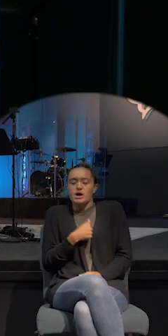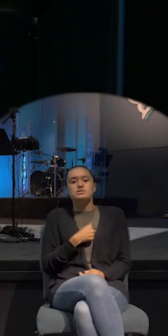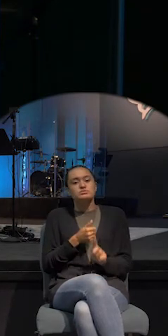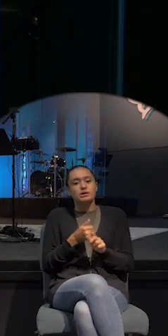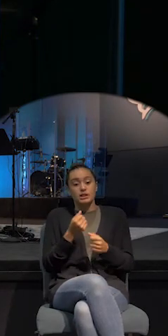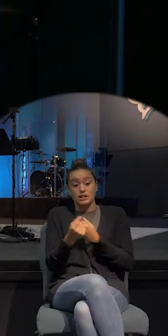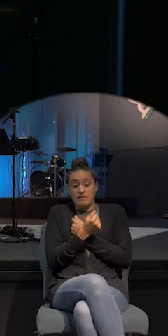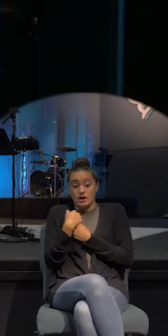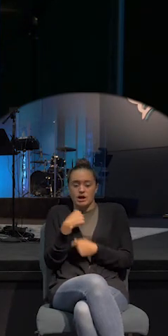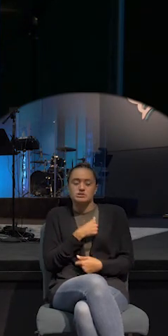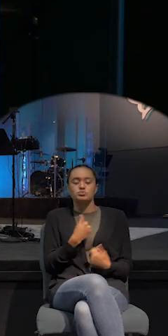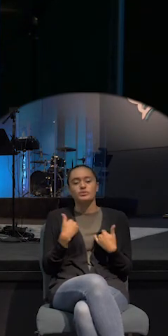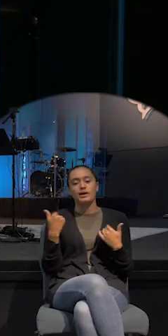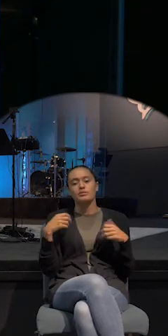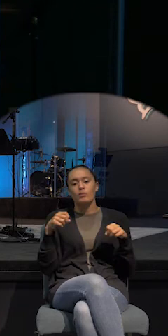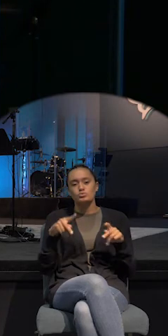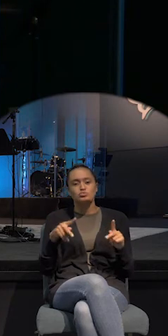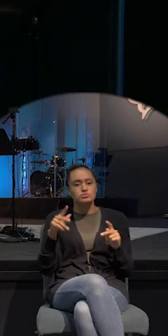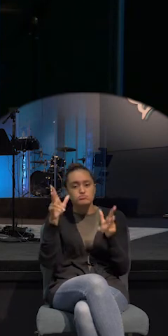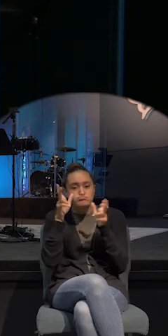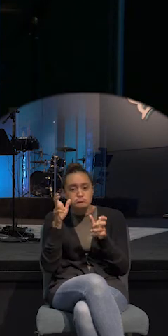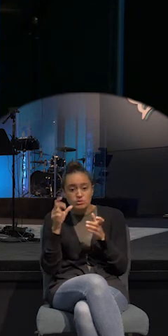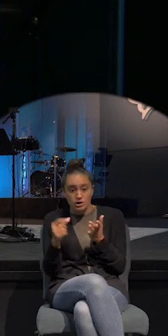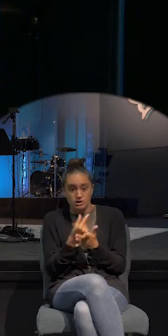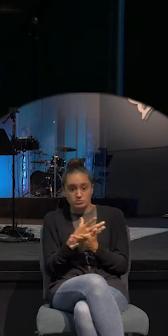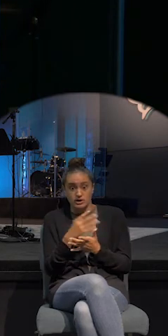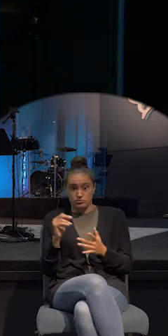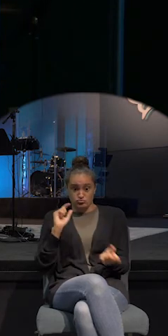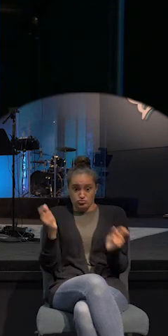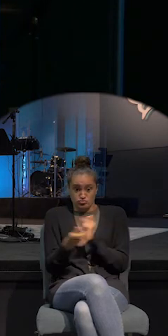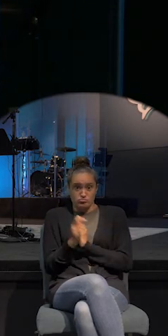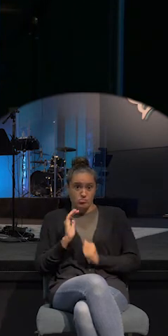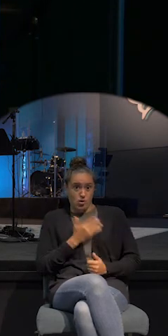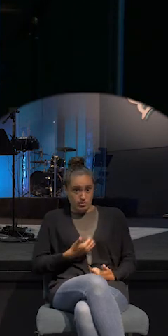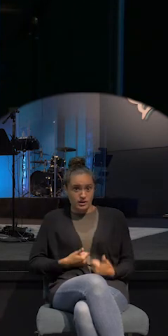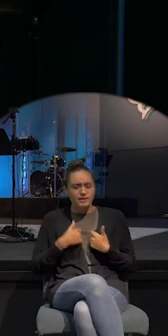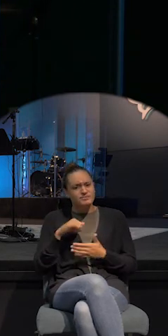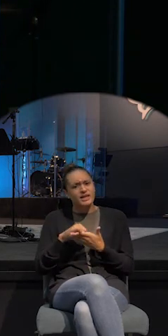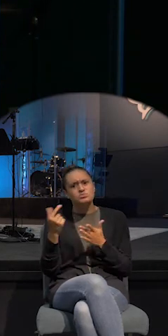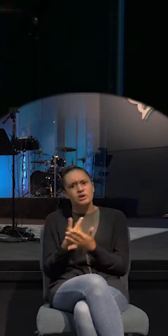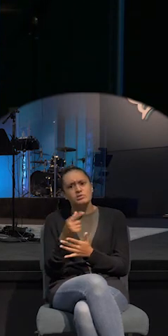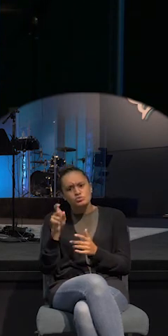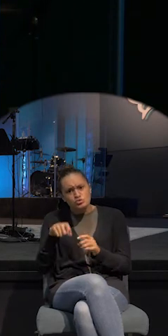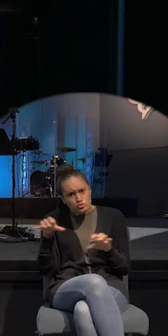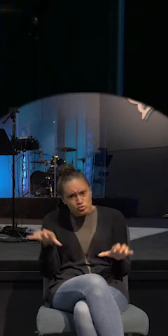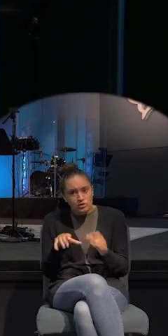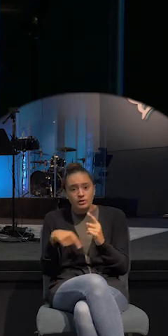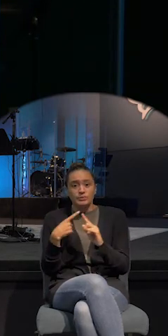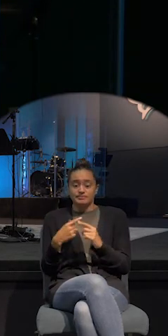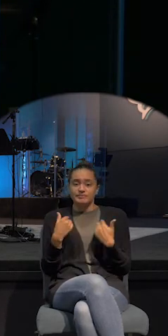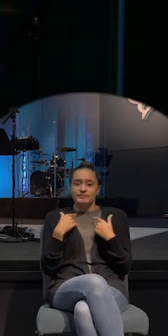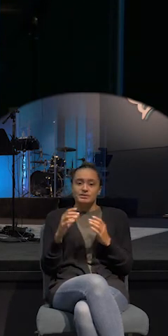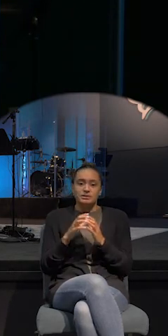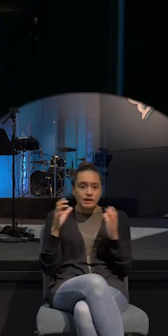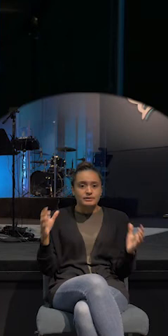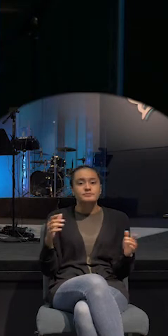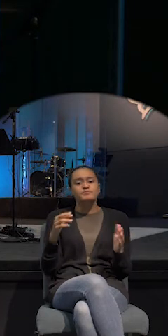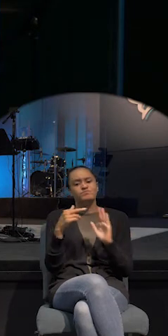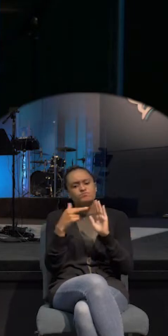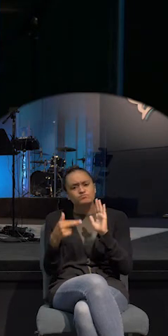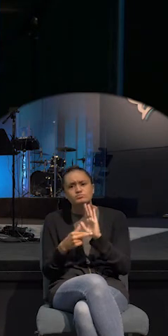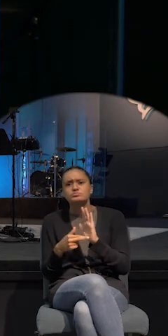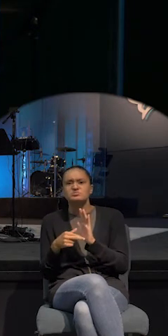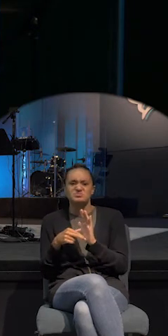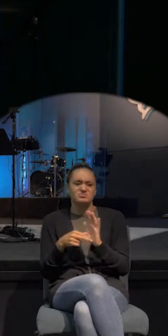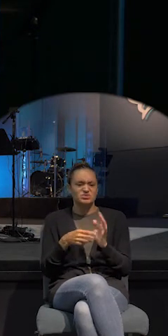we had opportunity to hear the gospel, and it transformed our lives. That's what the gospel's intended to do. And so when you put a lot of